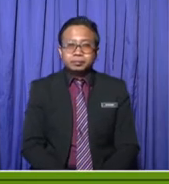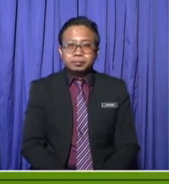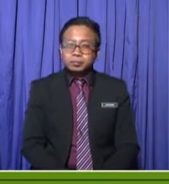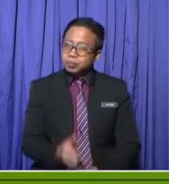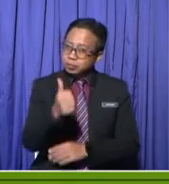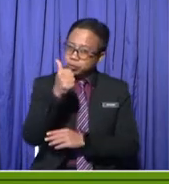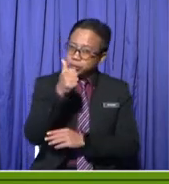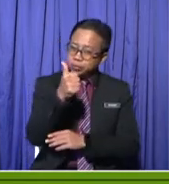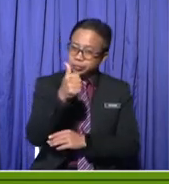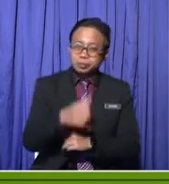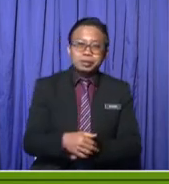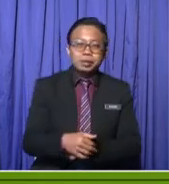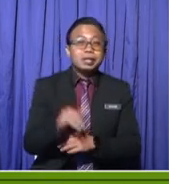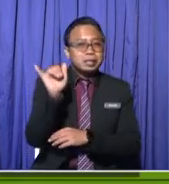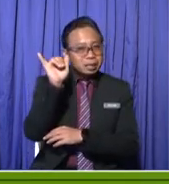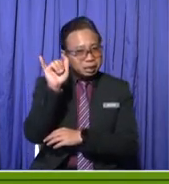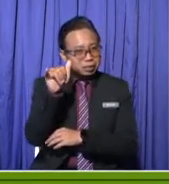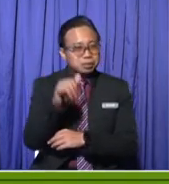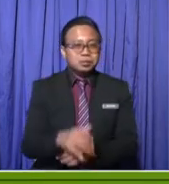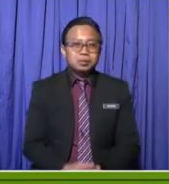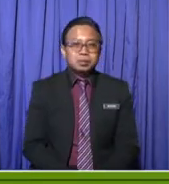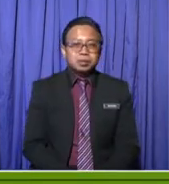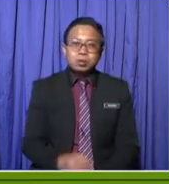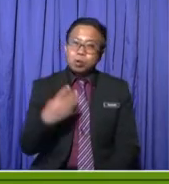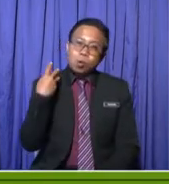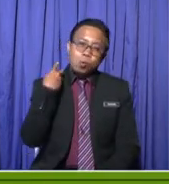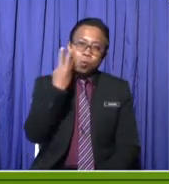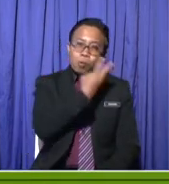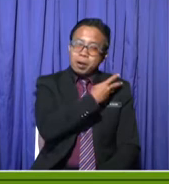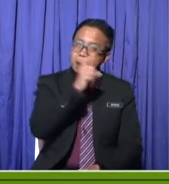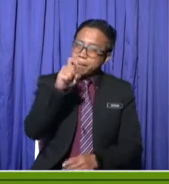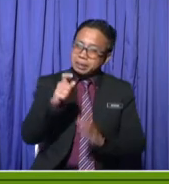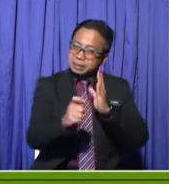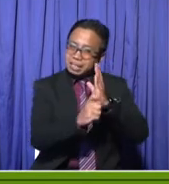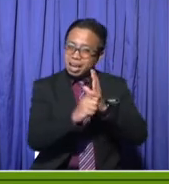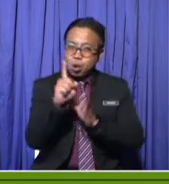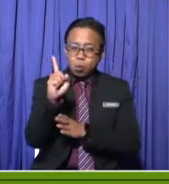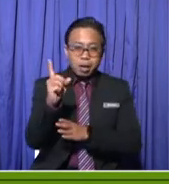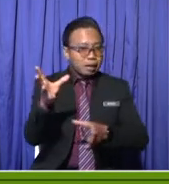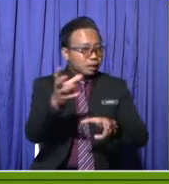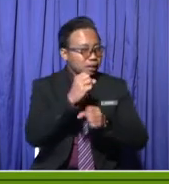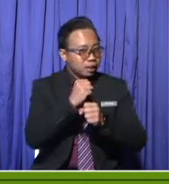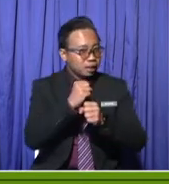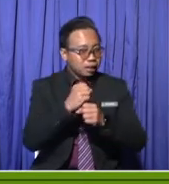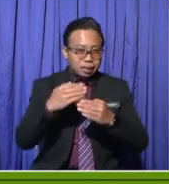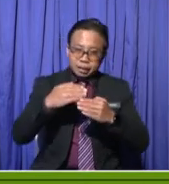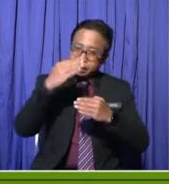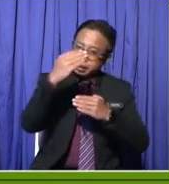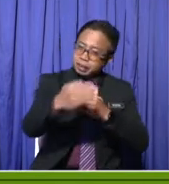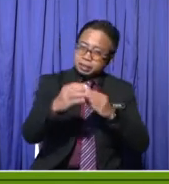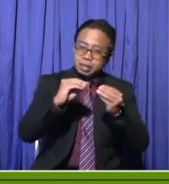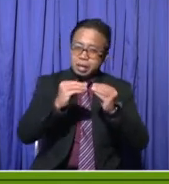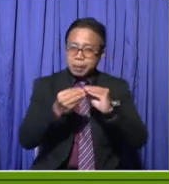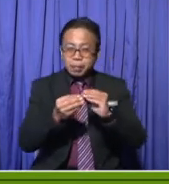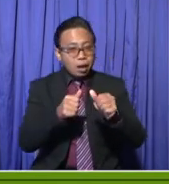Great job! Yes, we must add 1 to get the next number.